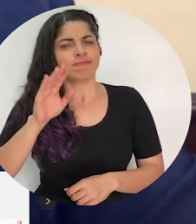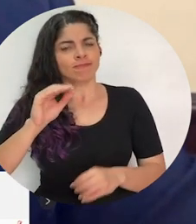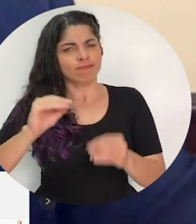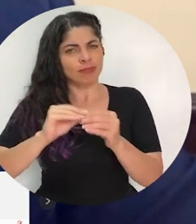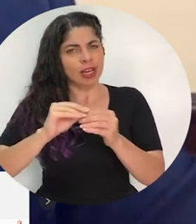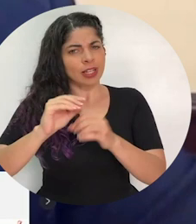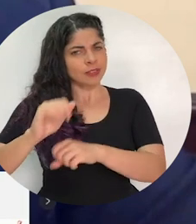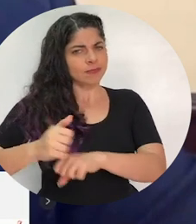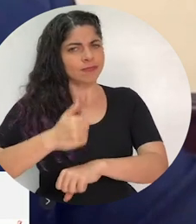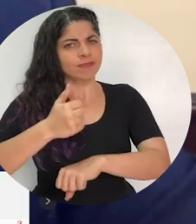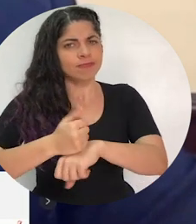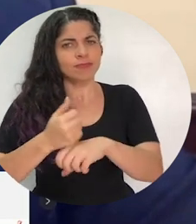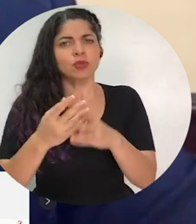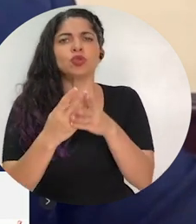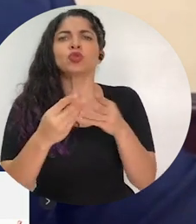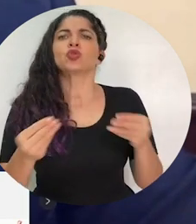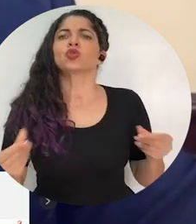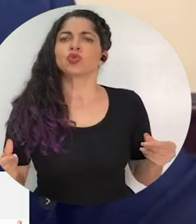forward a concrete